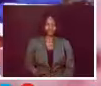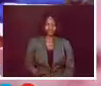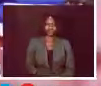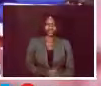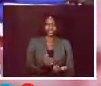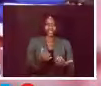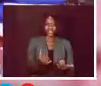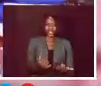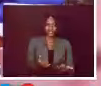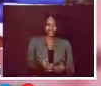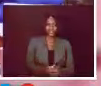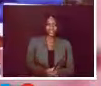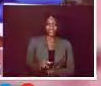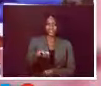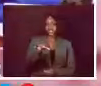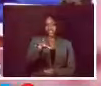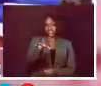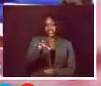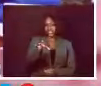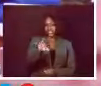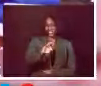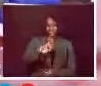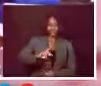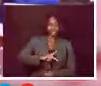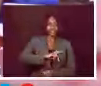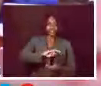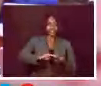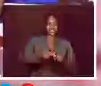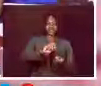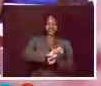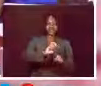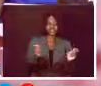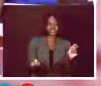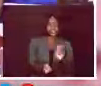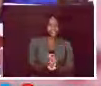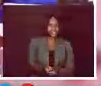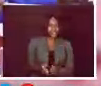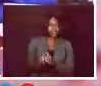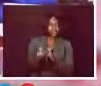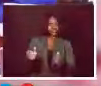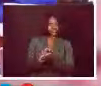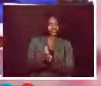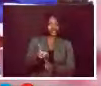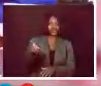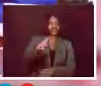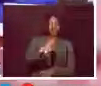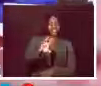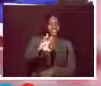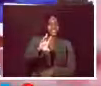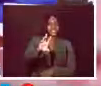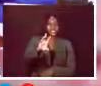then in 7th Parliament, the numbers changed, and the majority became